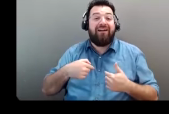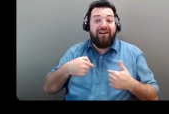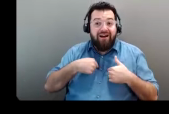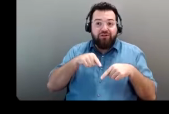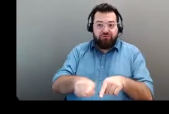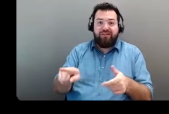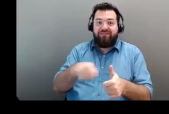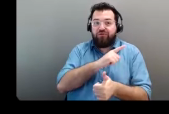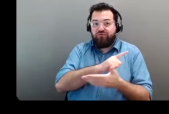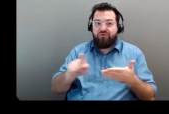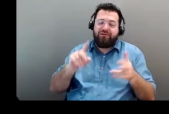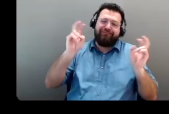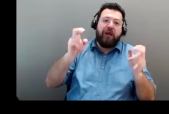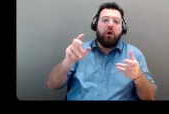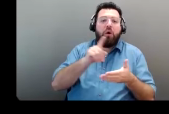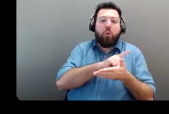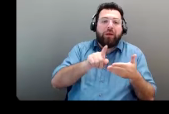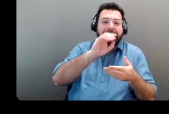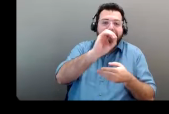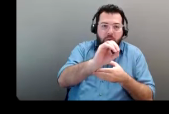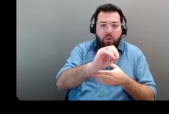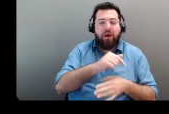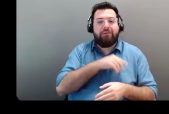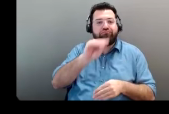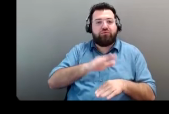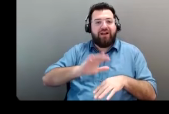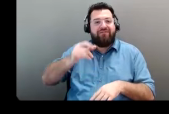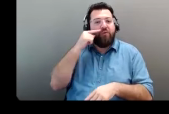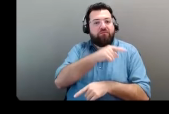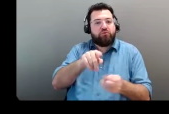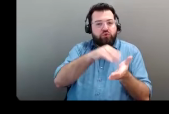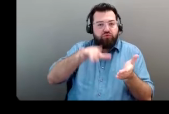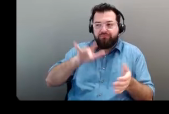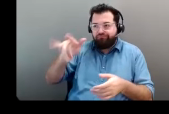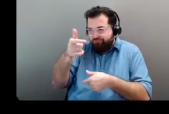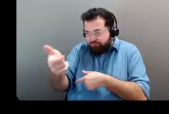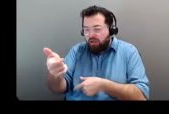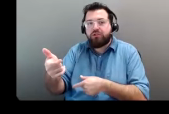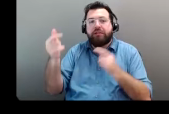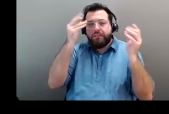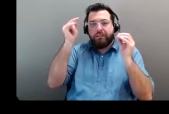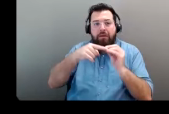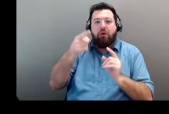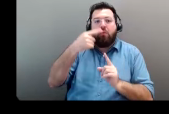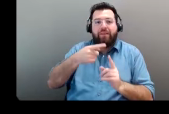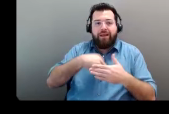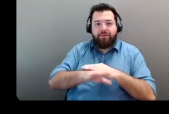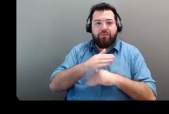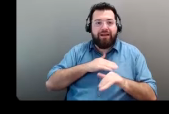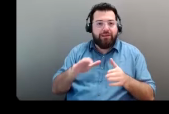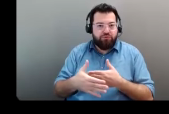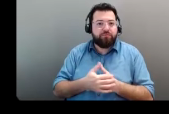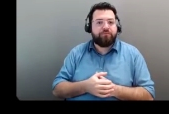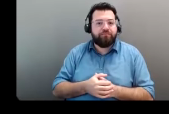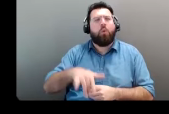week or my week 0 for students to watch and to consider as they move into my specific classroom. yeah, yeah,